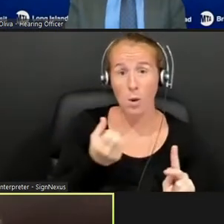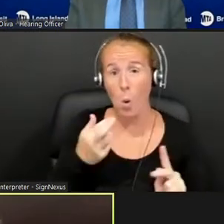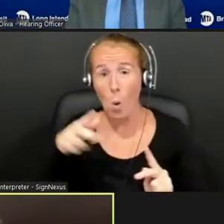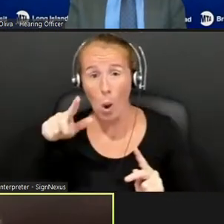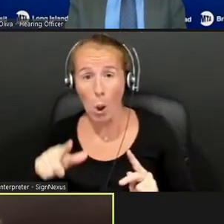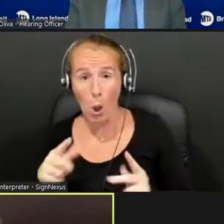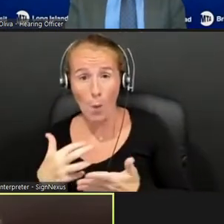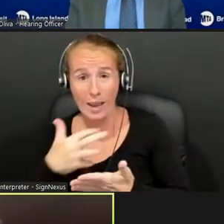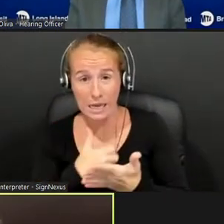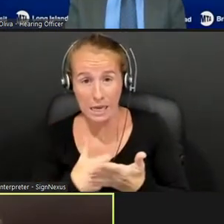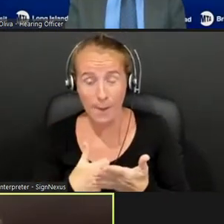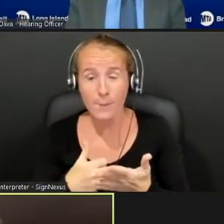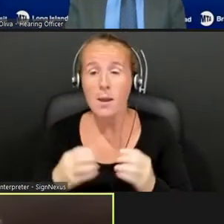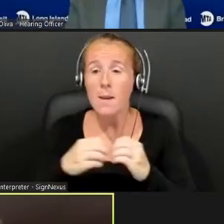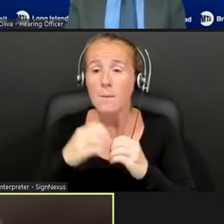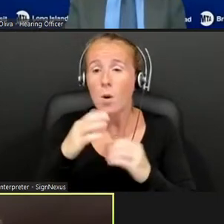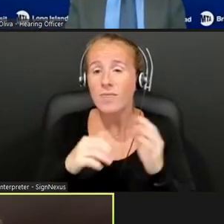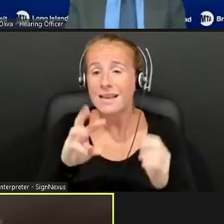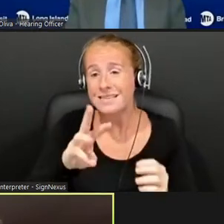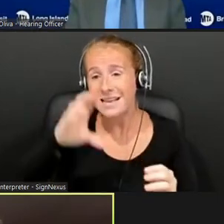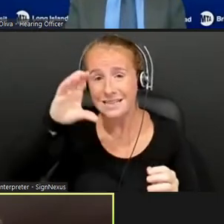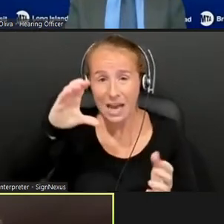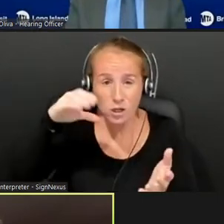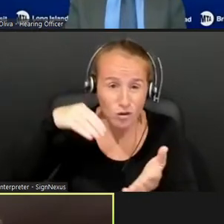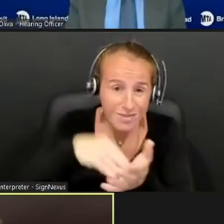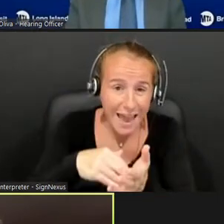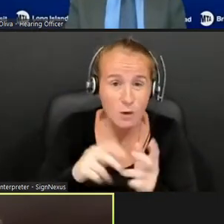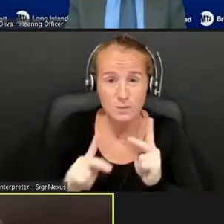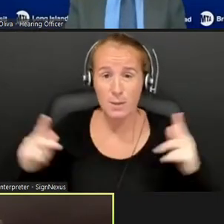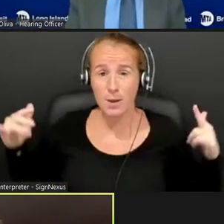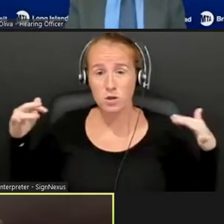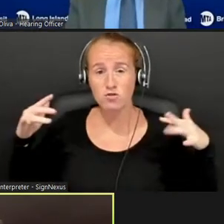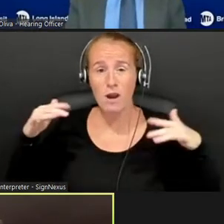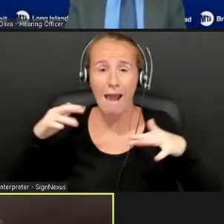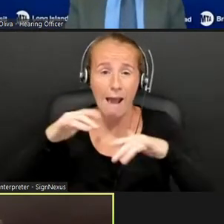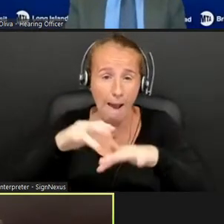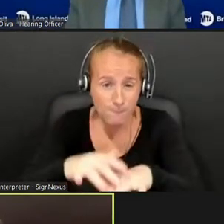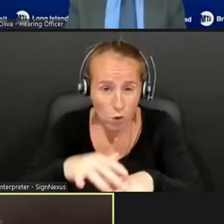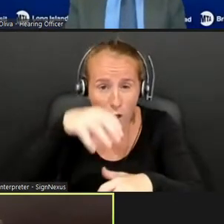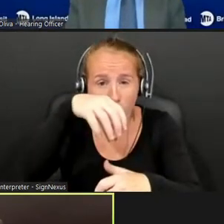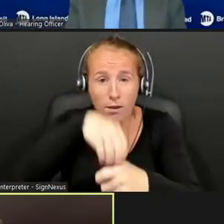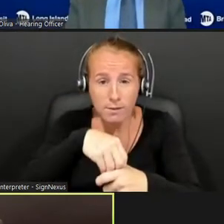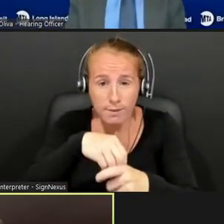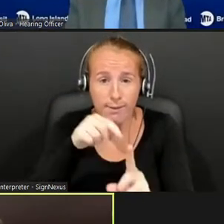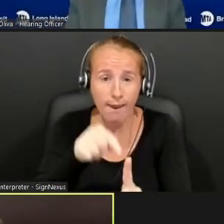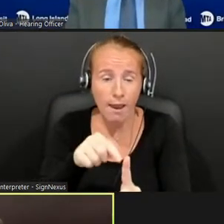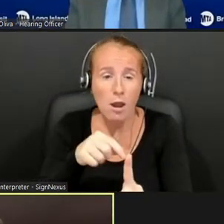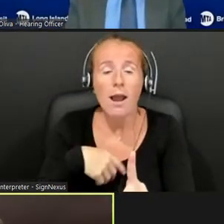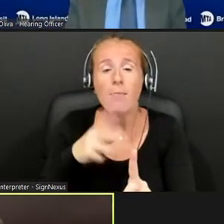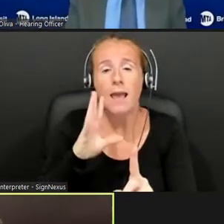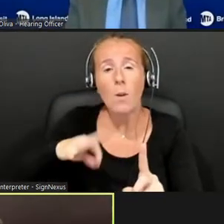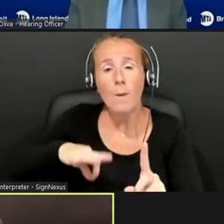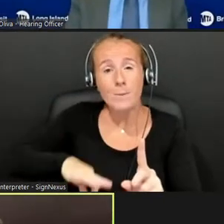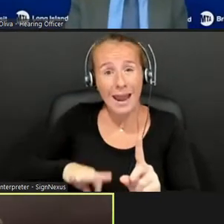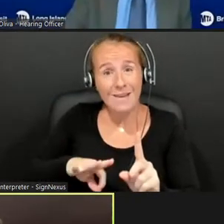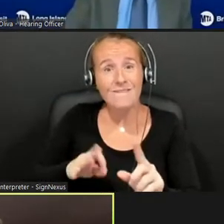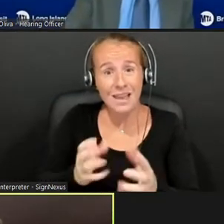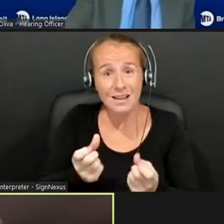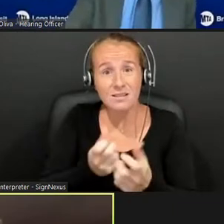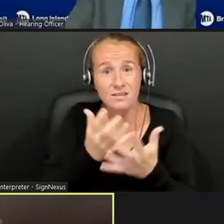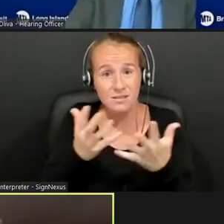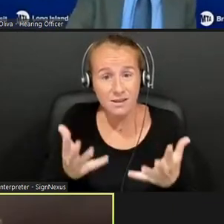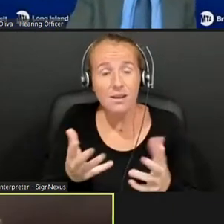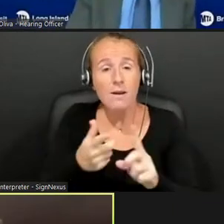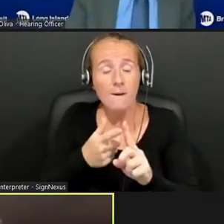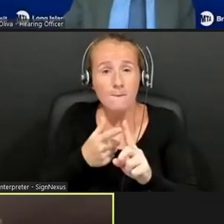600 000 POC commuters travel to the Manhattan CBD via transit and they will benefit significantly from the benefits that